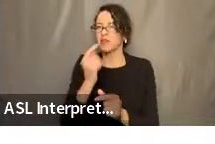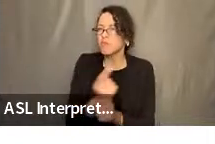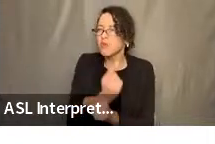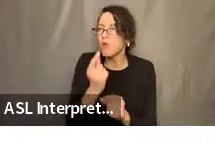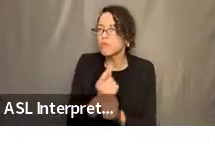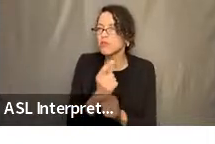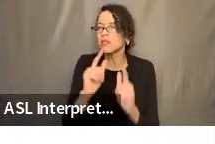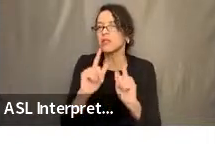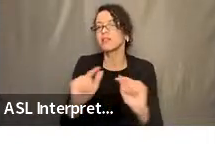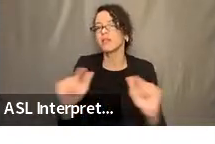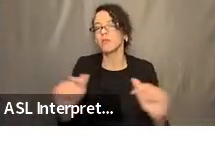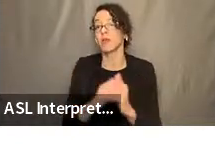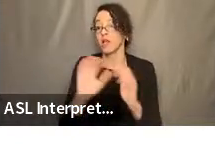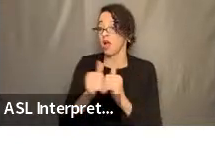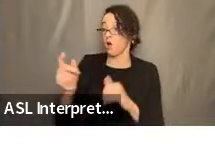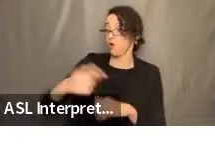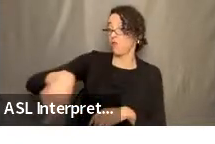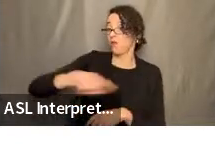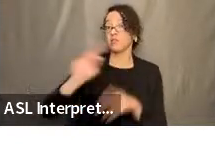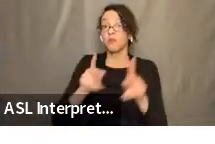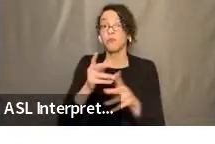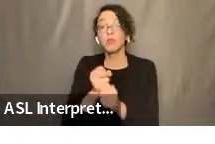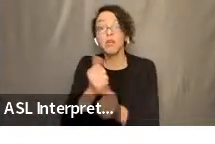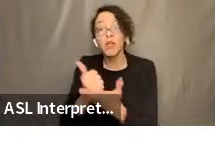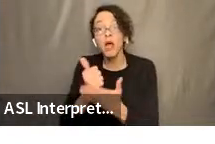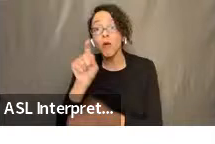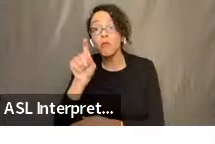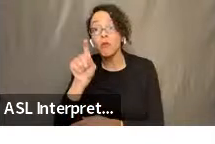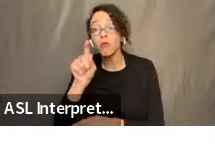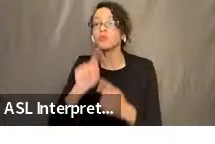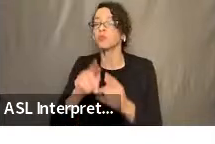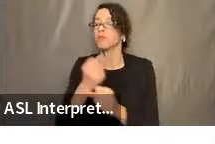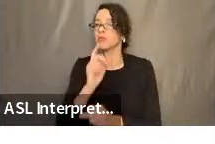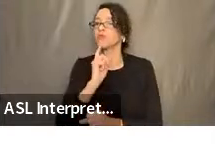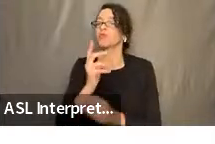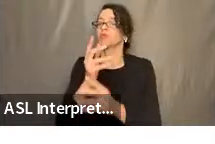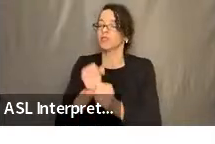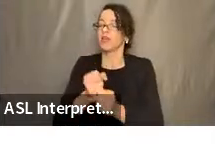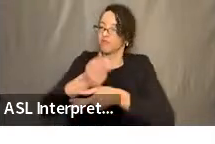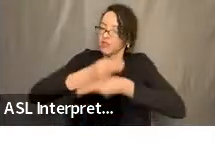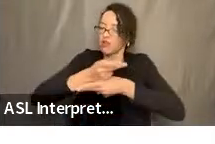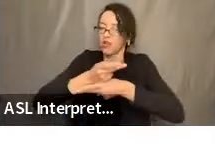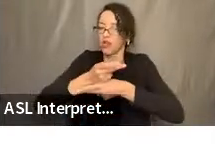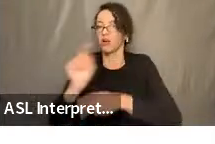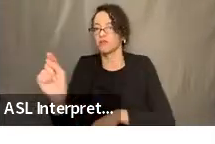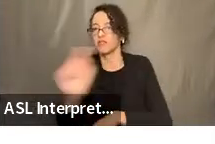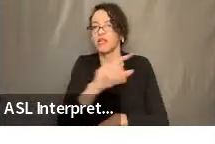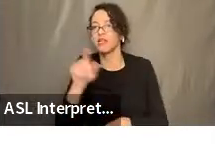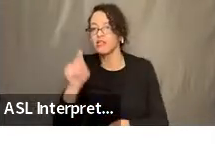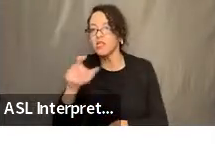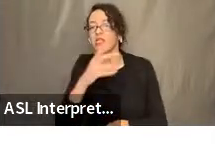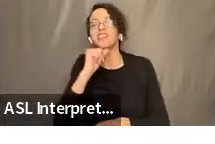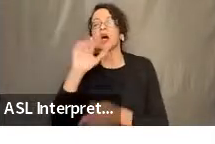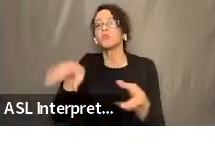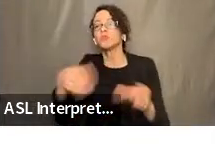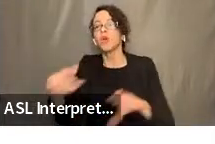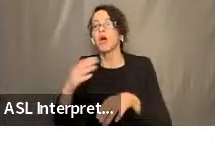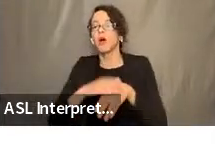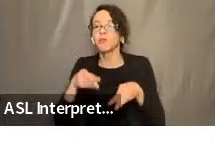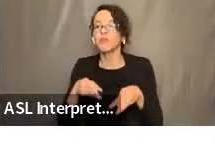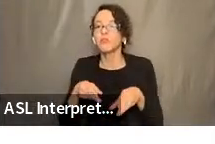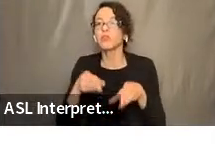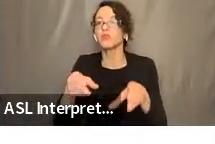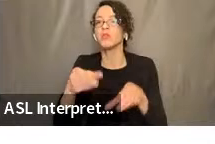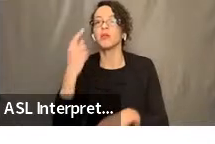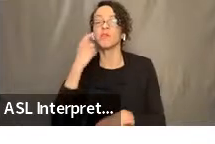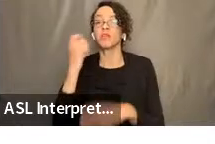help so they get the care they need and don't die on the street due to the weather, for example, at 5 a.m.